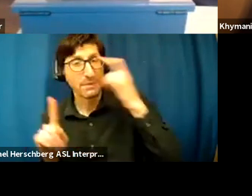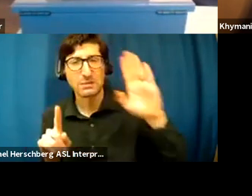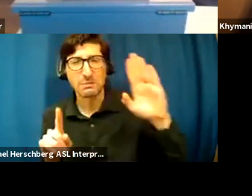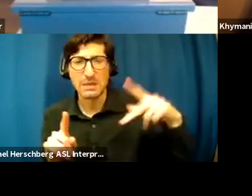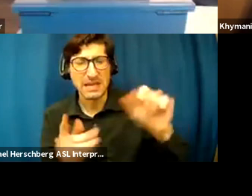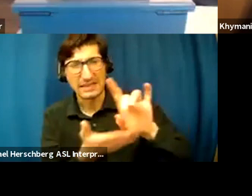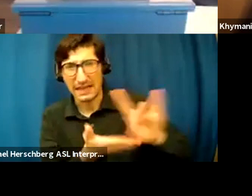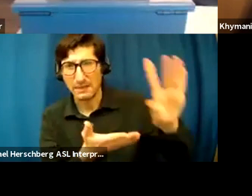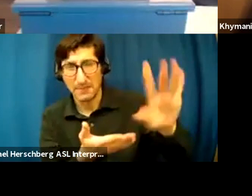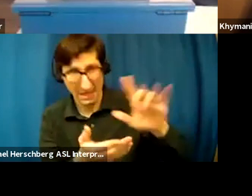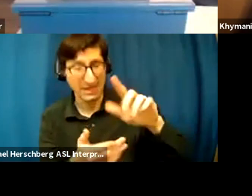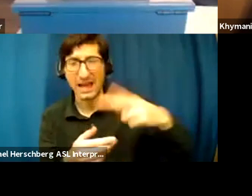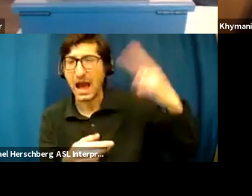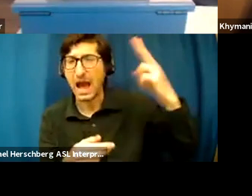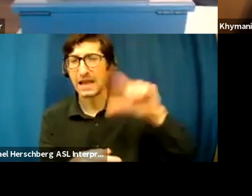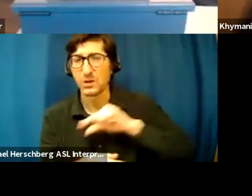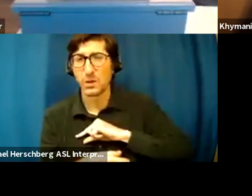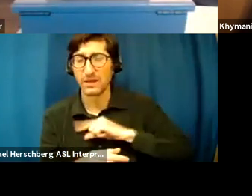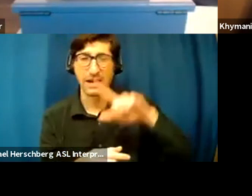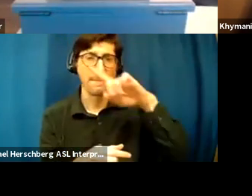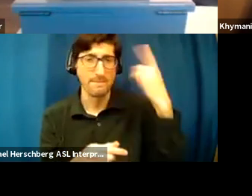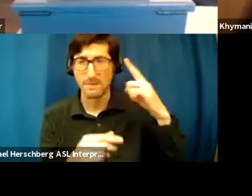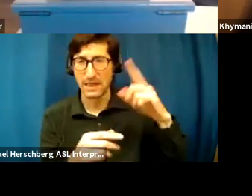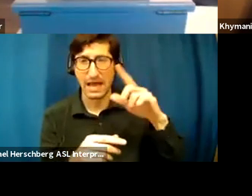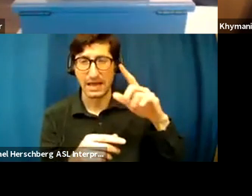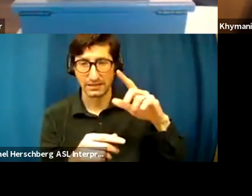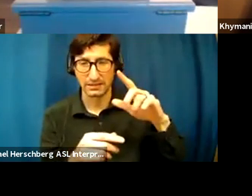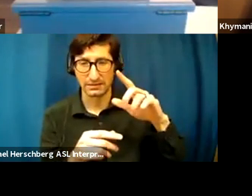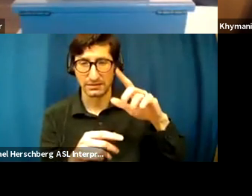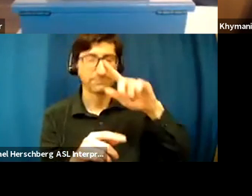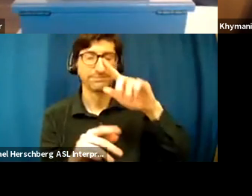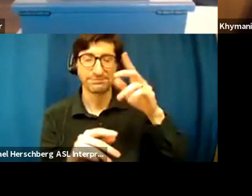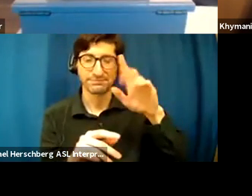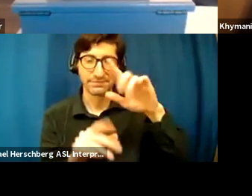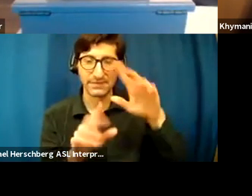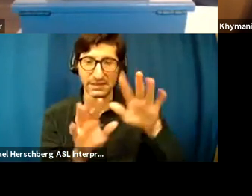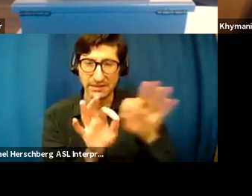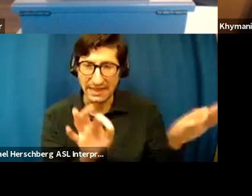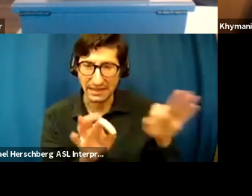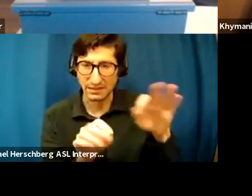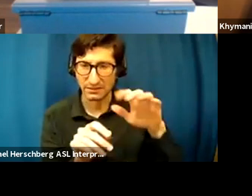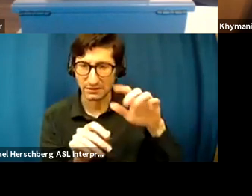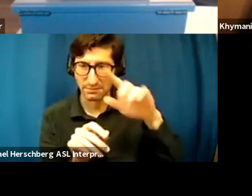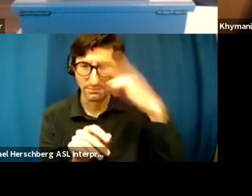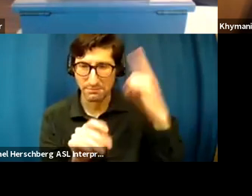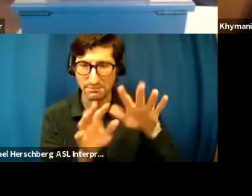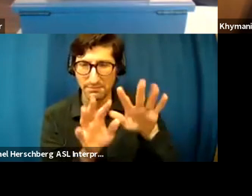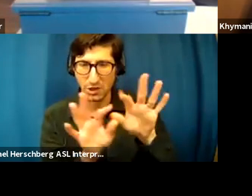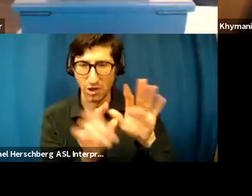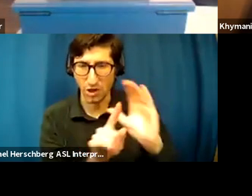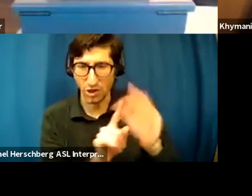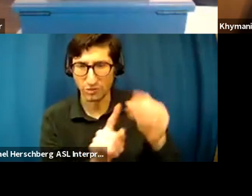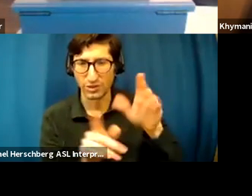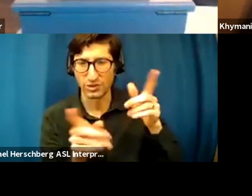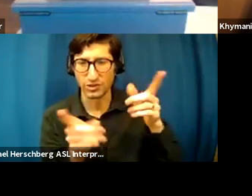highly qualified Black bilingual bicultural ELA director, Dr. Oneida Fox Roy, while applauding her work. We